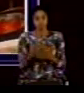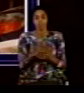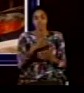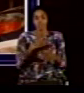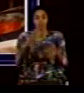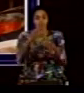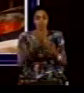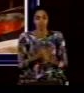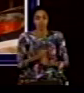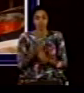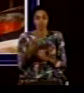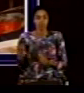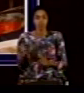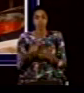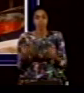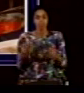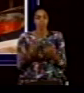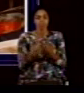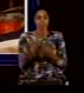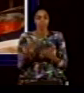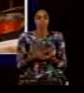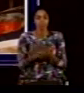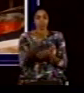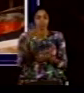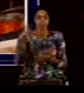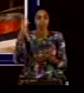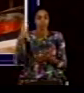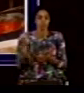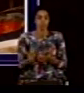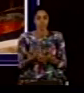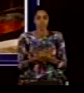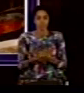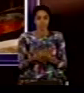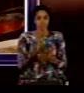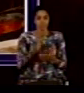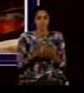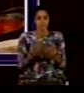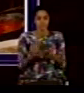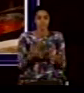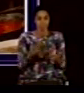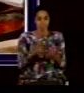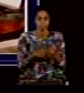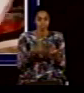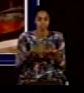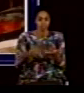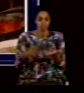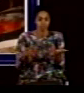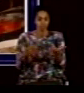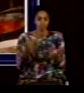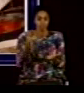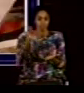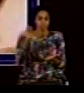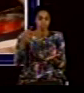So, but to God be the glory, they diagnosed me with this one,